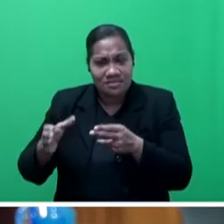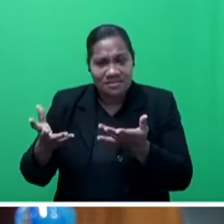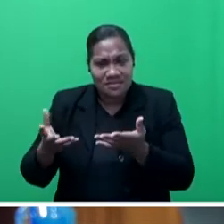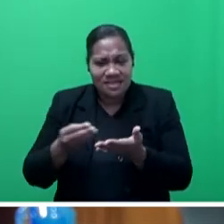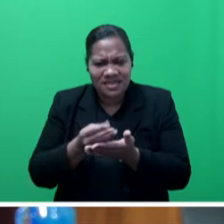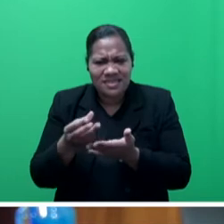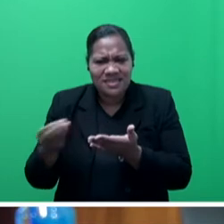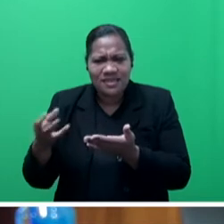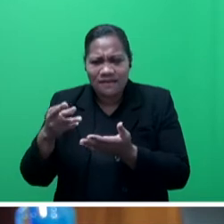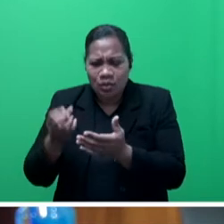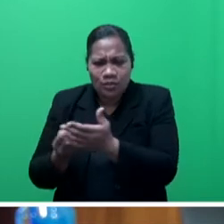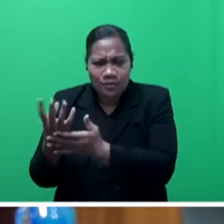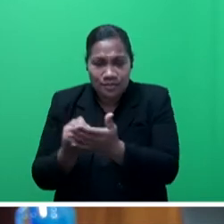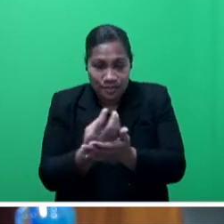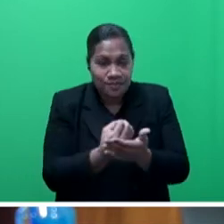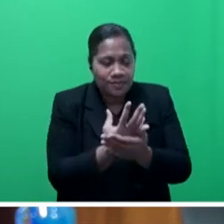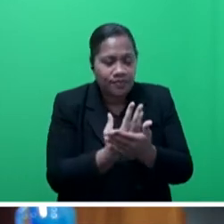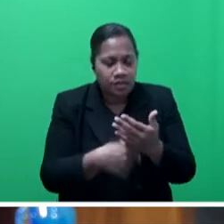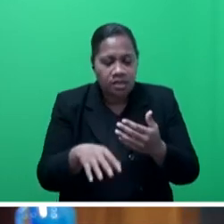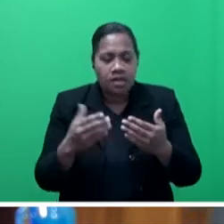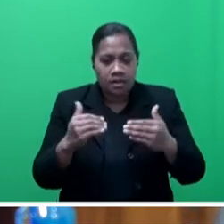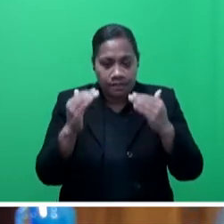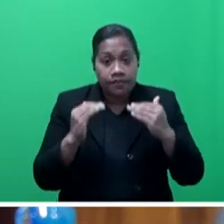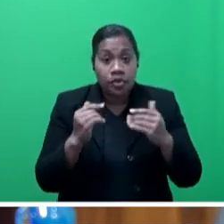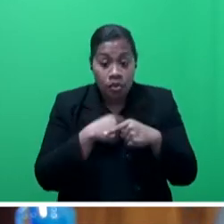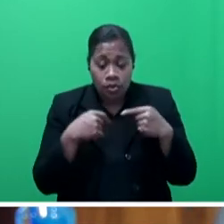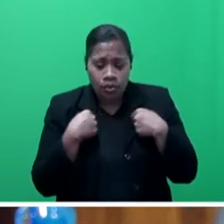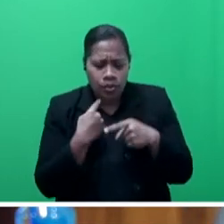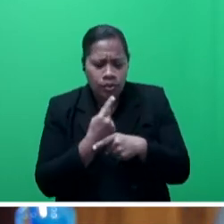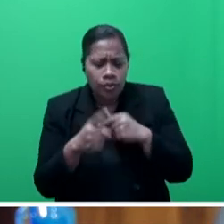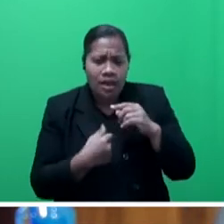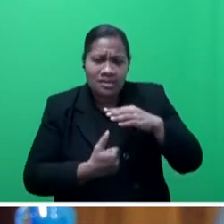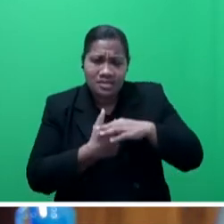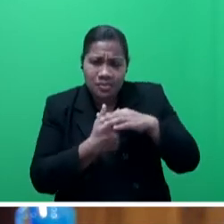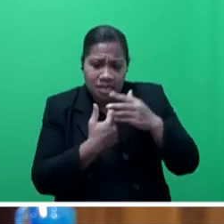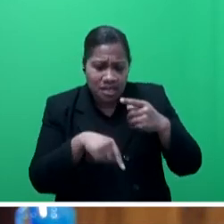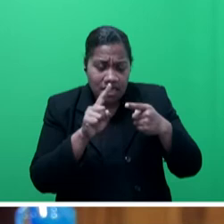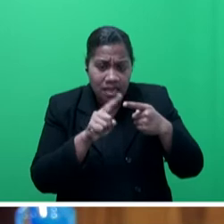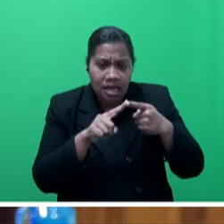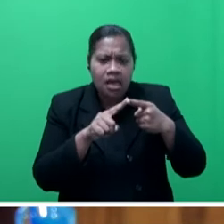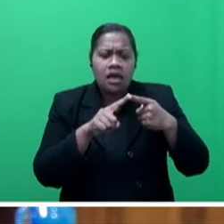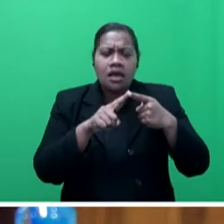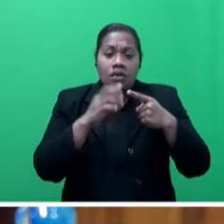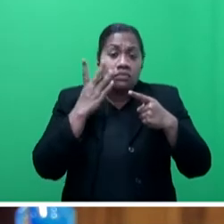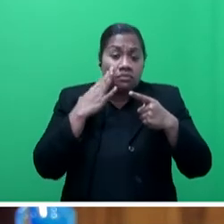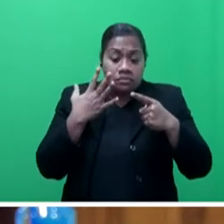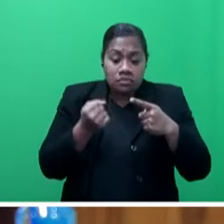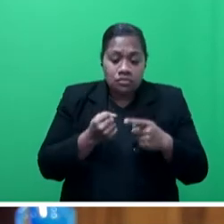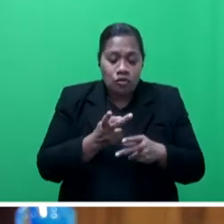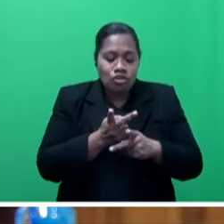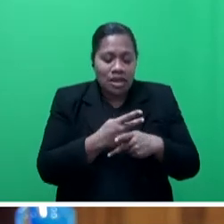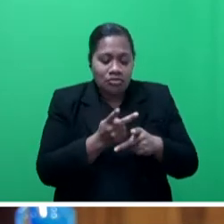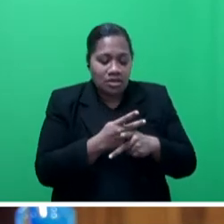accessibility, then the accessibility will happen when we have production and